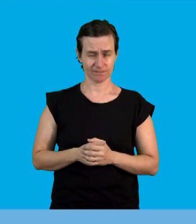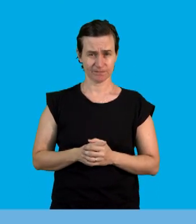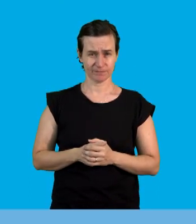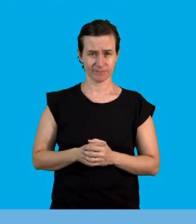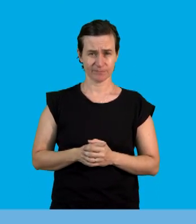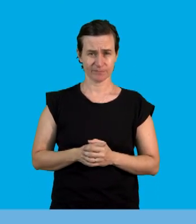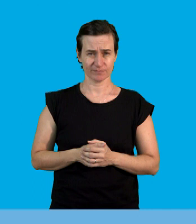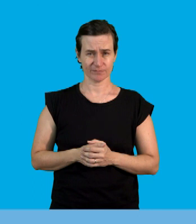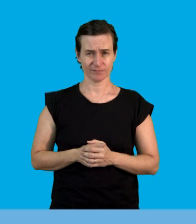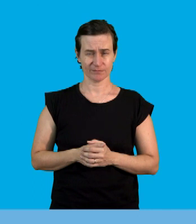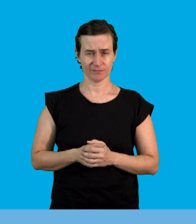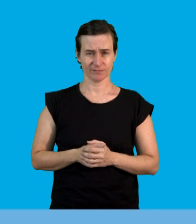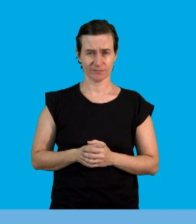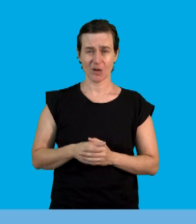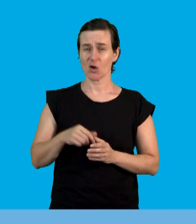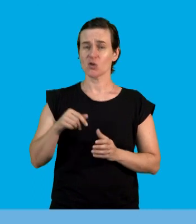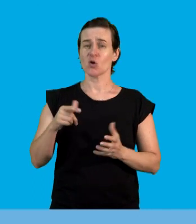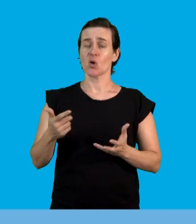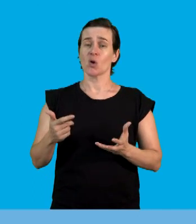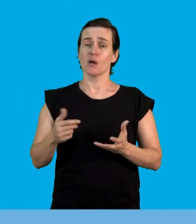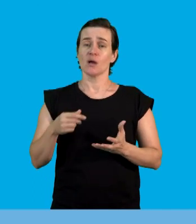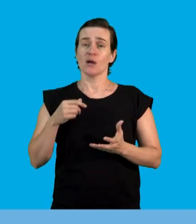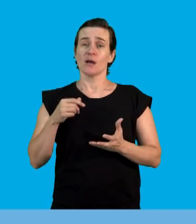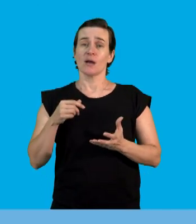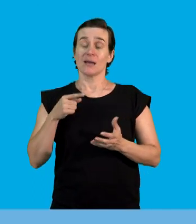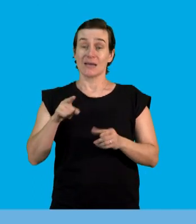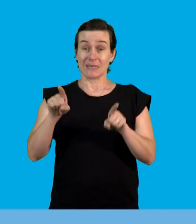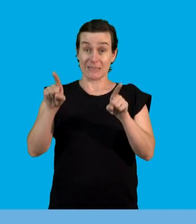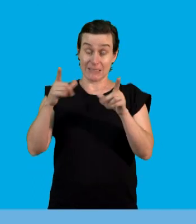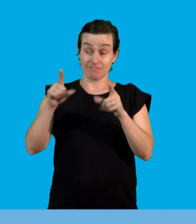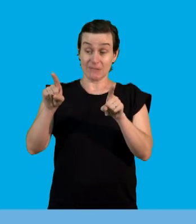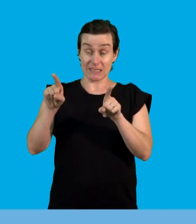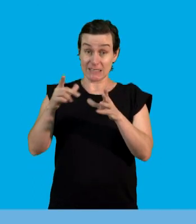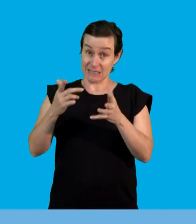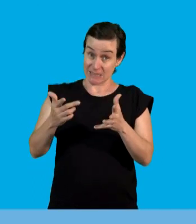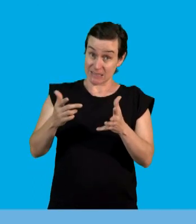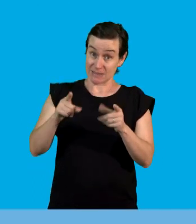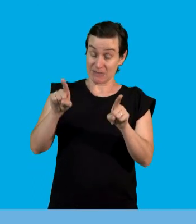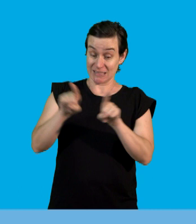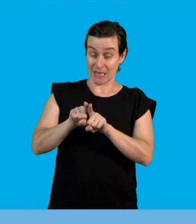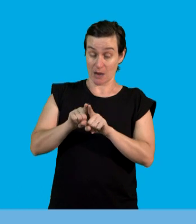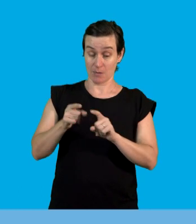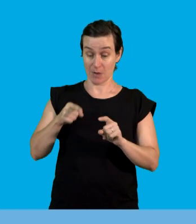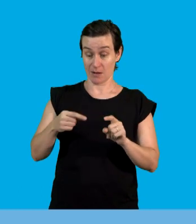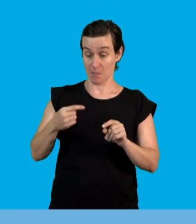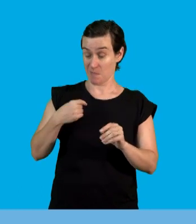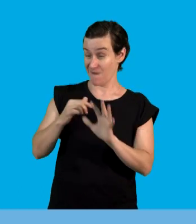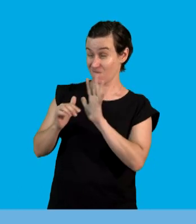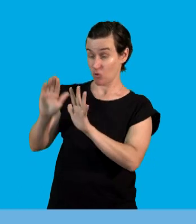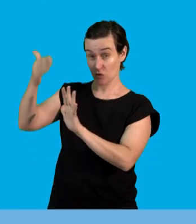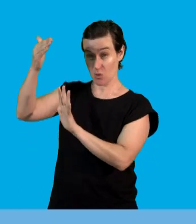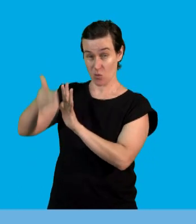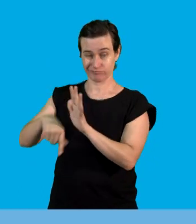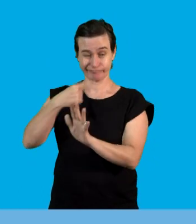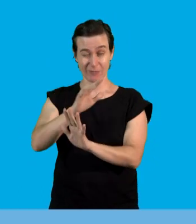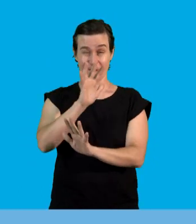because they are applied on two different objects, even though they are the same, because they are applied on two different objects, we can't say that those